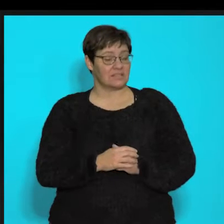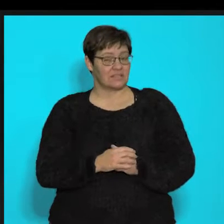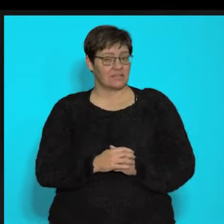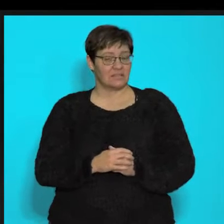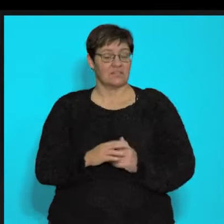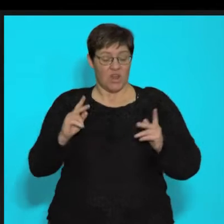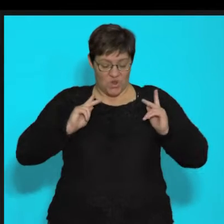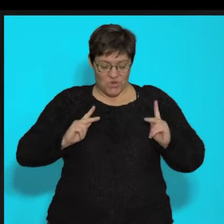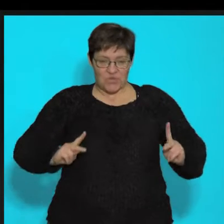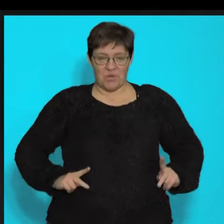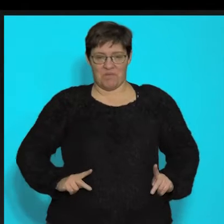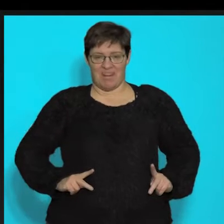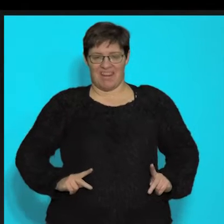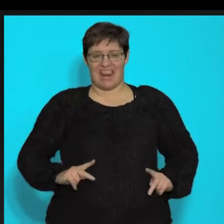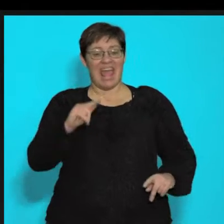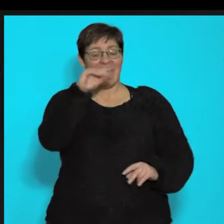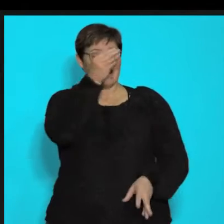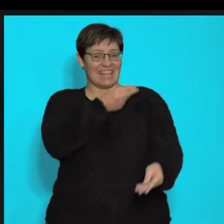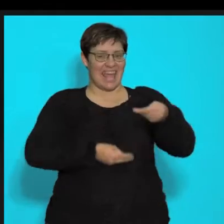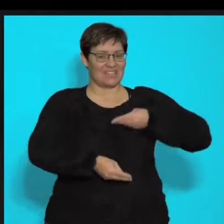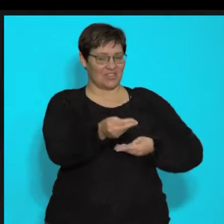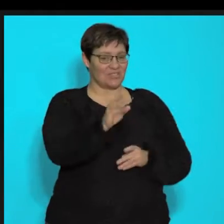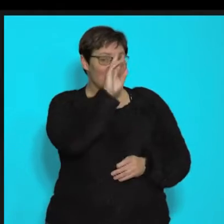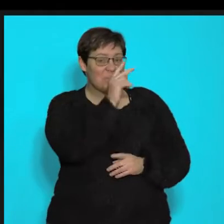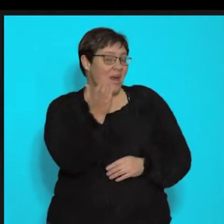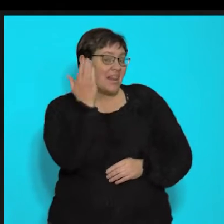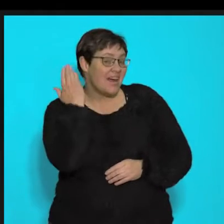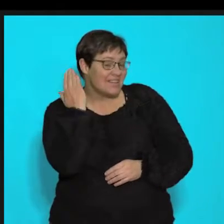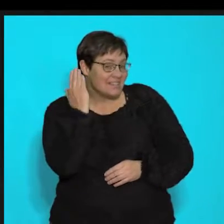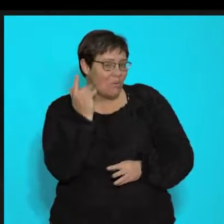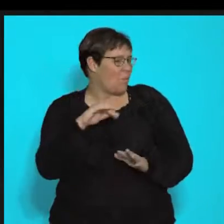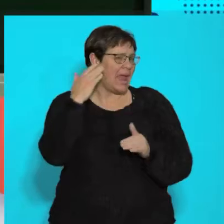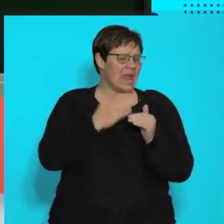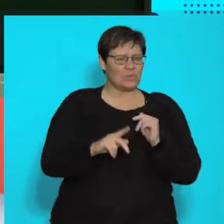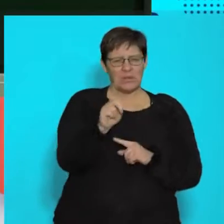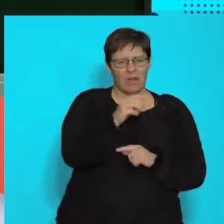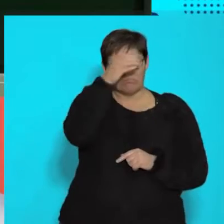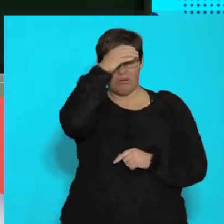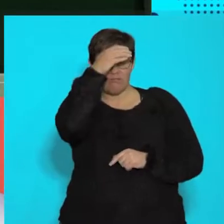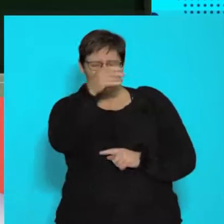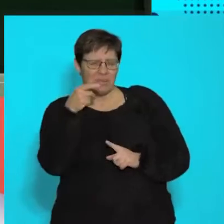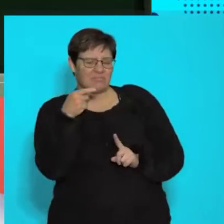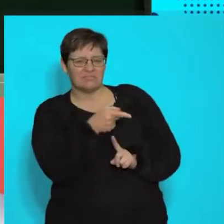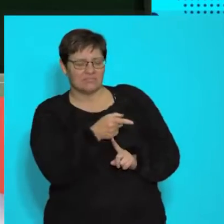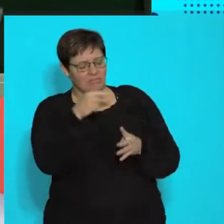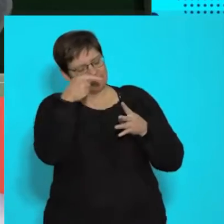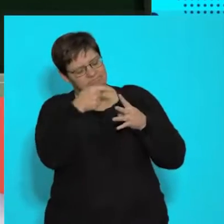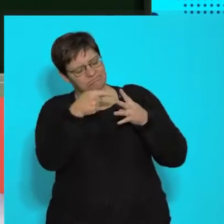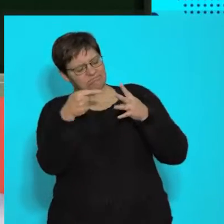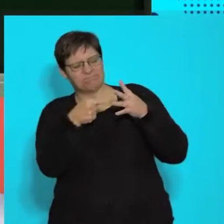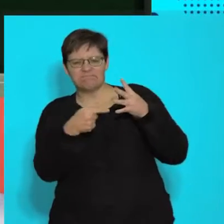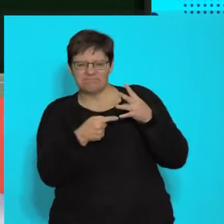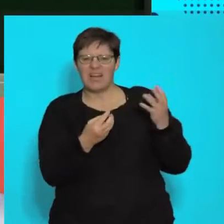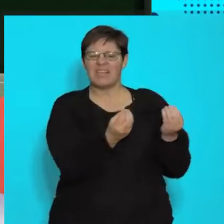look at the human gaseous exchange. Now, last time we ended off with this whole concept of